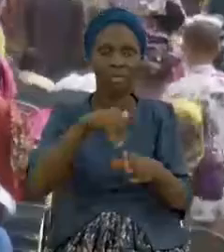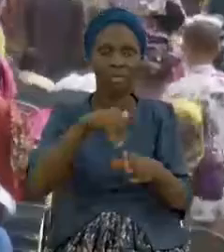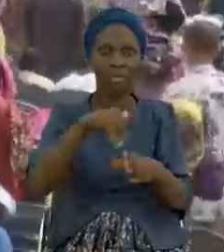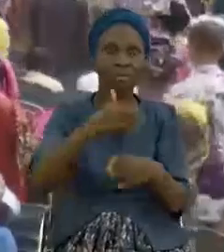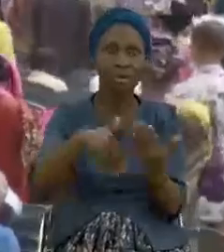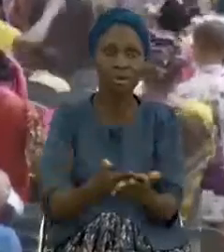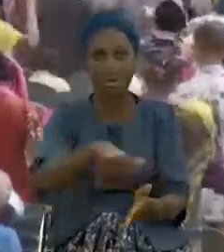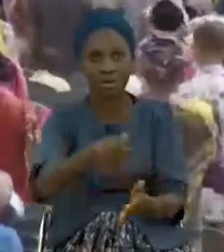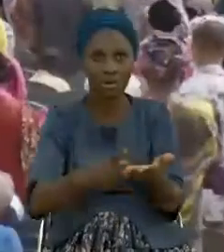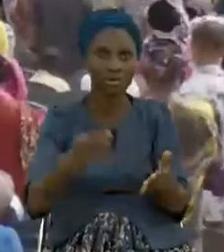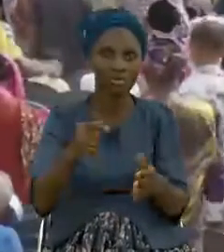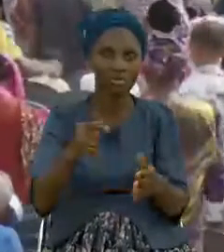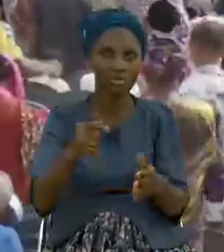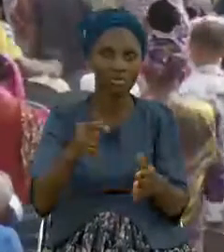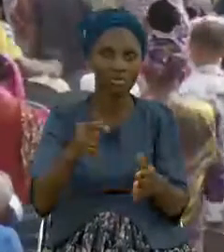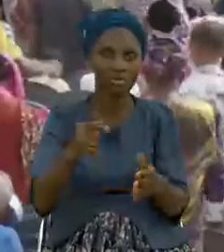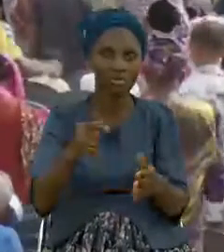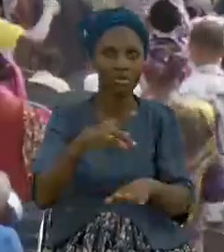motivation